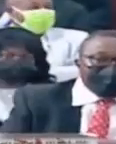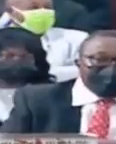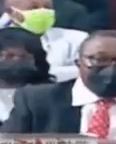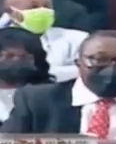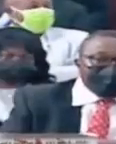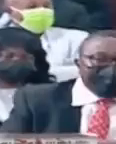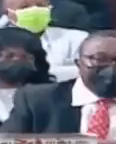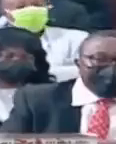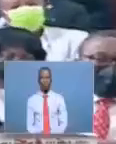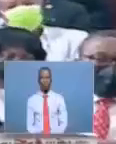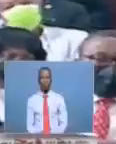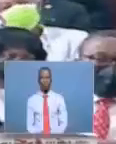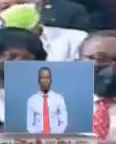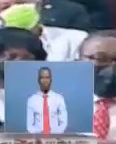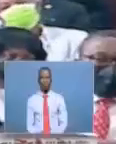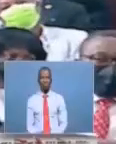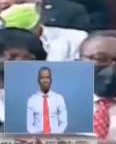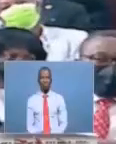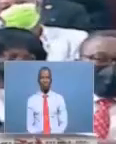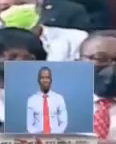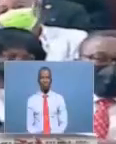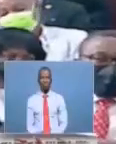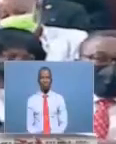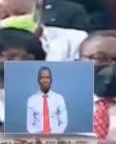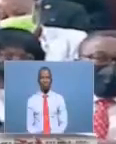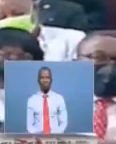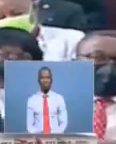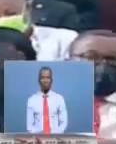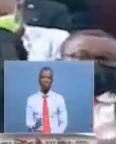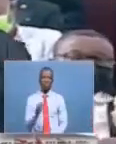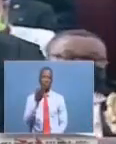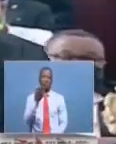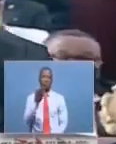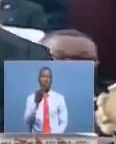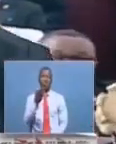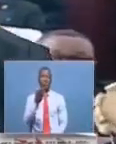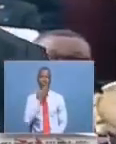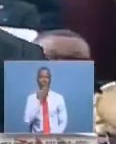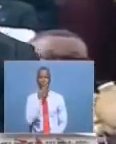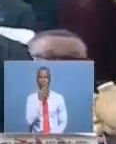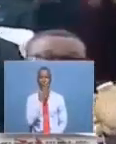My lords, I move to ground E.